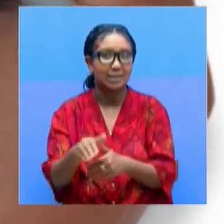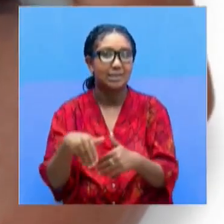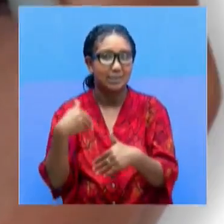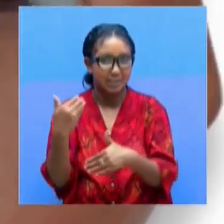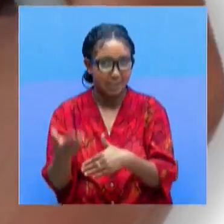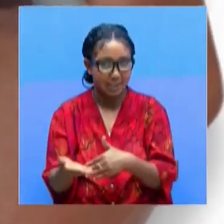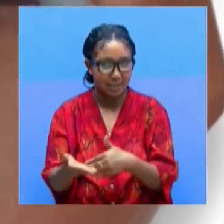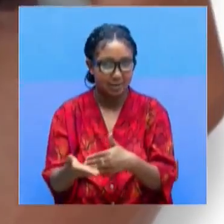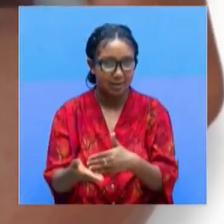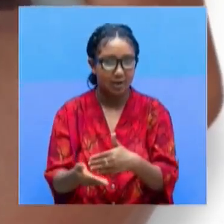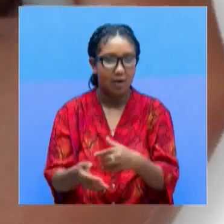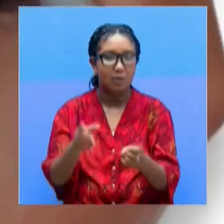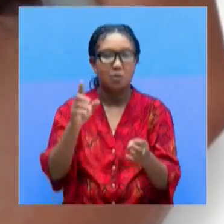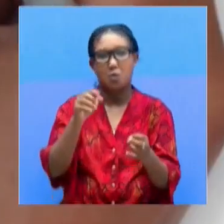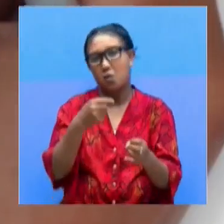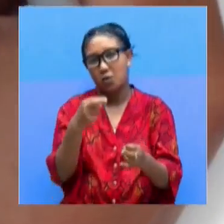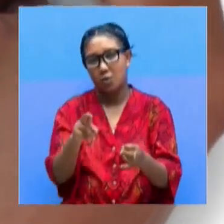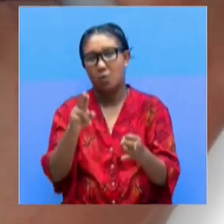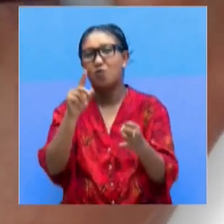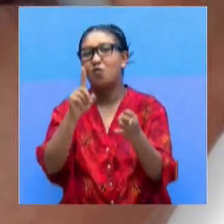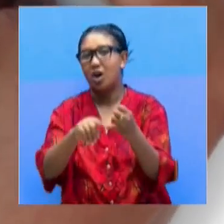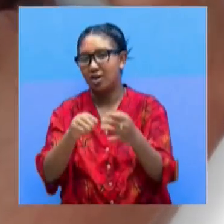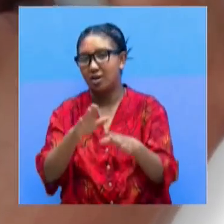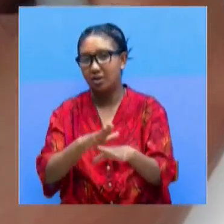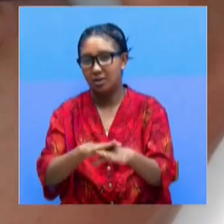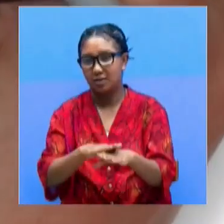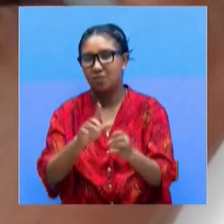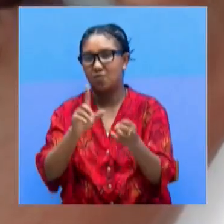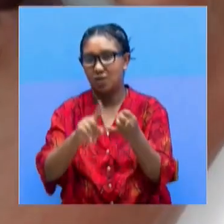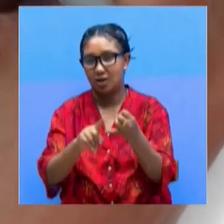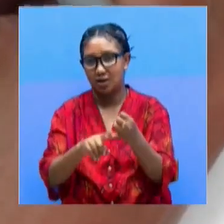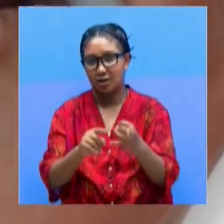or finally.